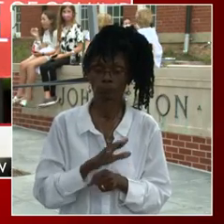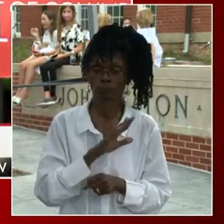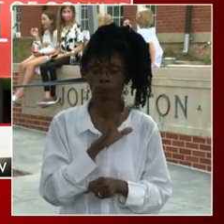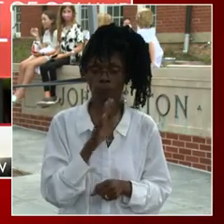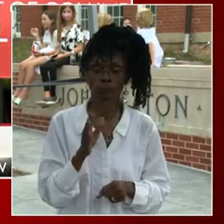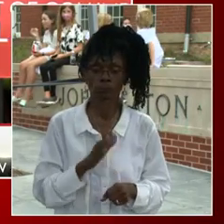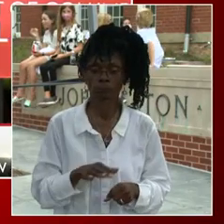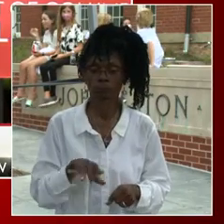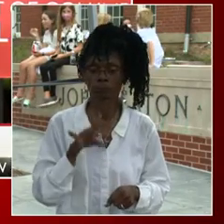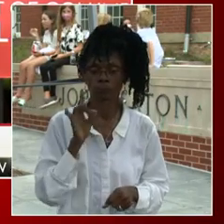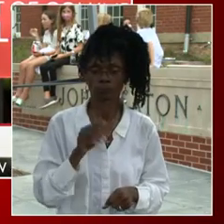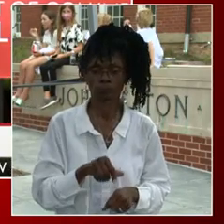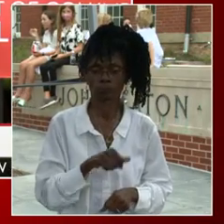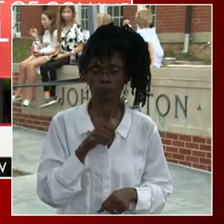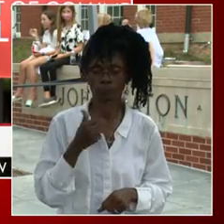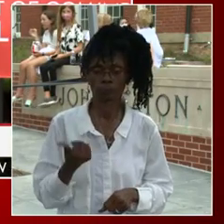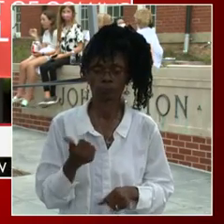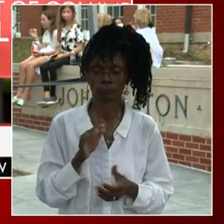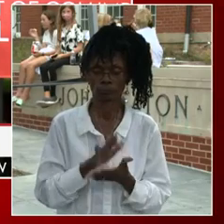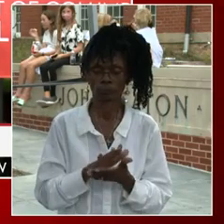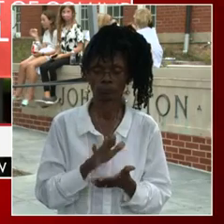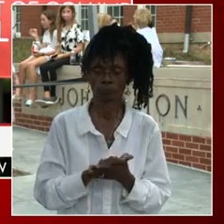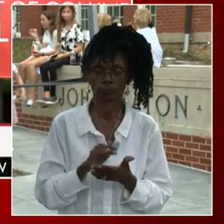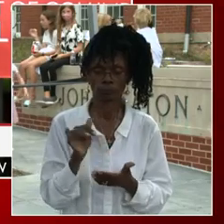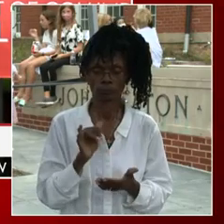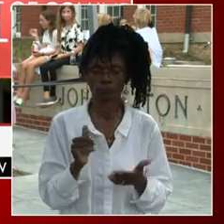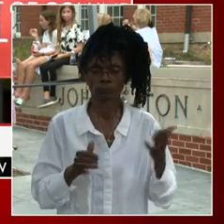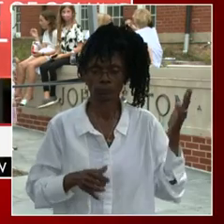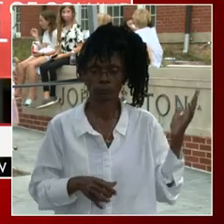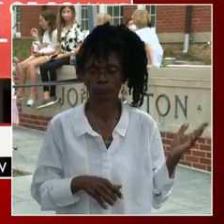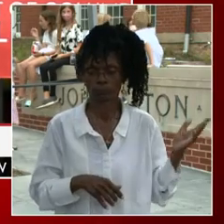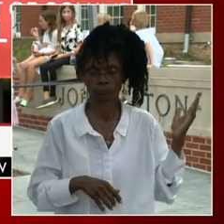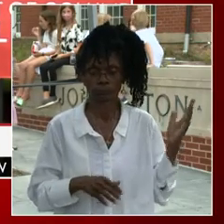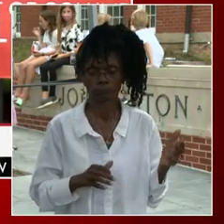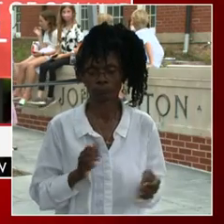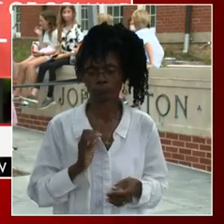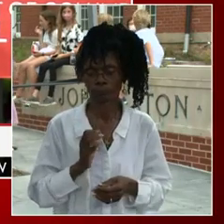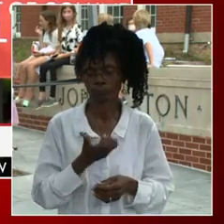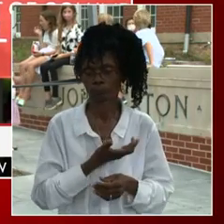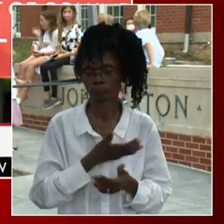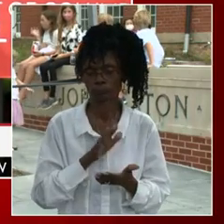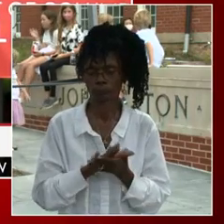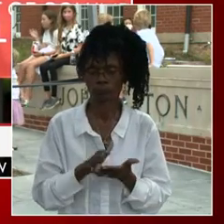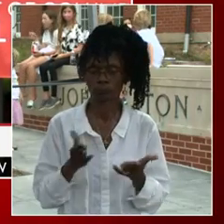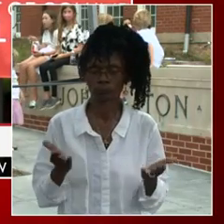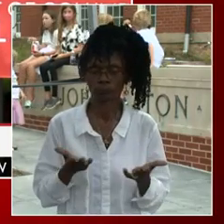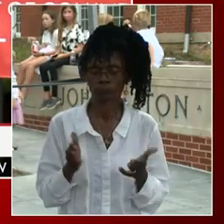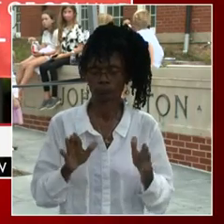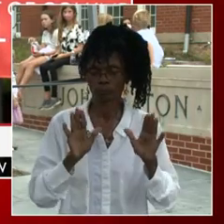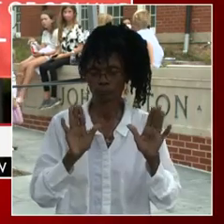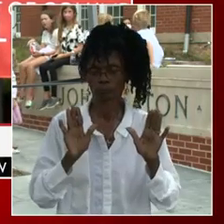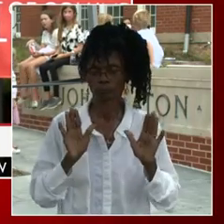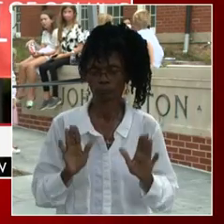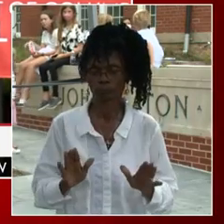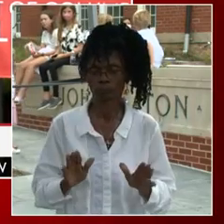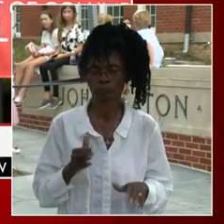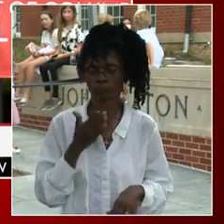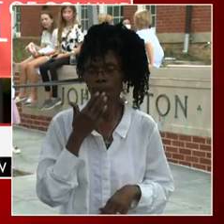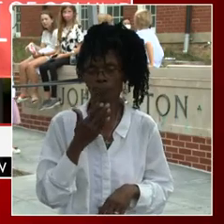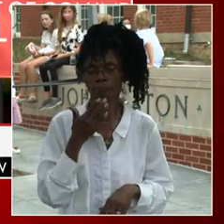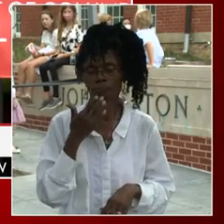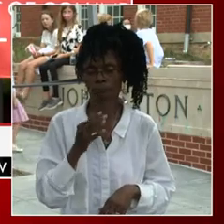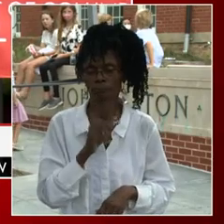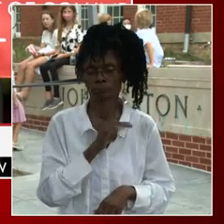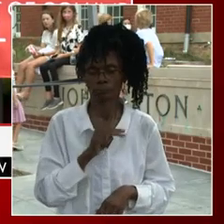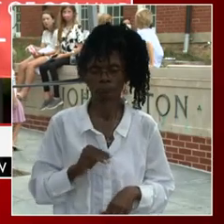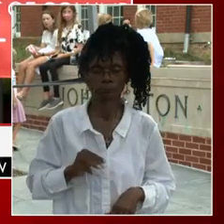nation. The investments that we made in our facilities is phenomenal. So thank you to Mayor Bowser. Also, thank you to Councilmember